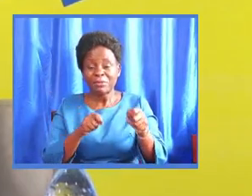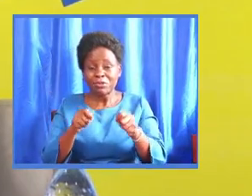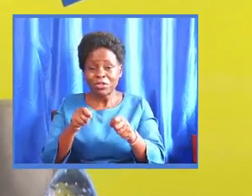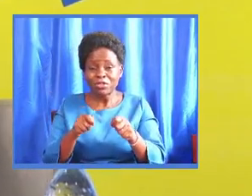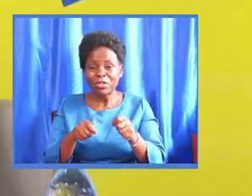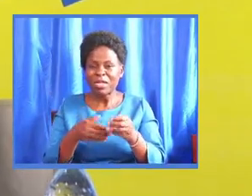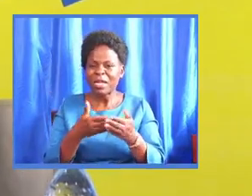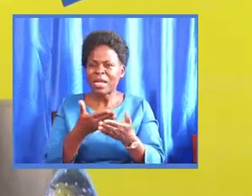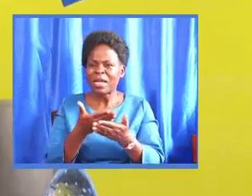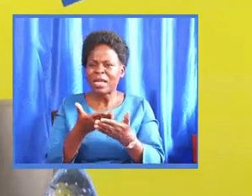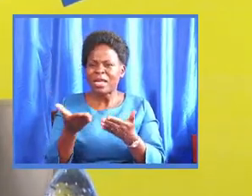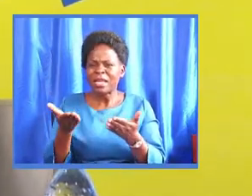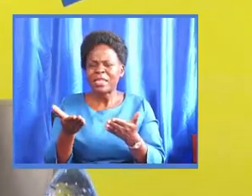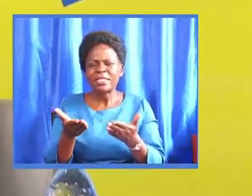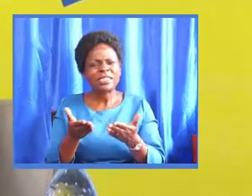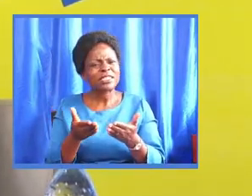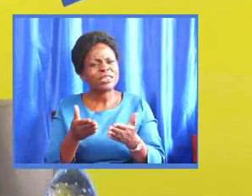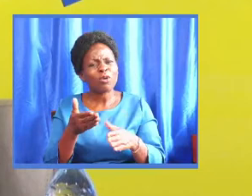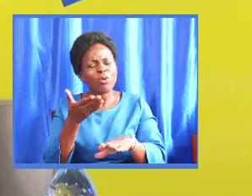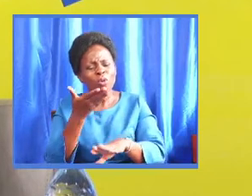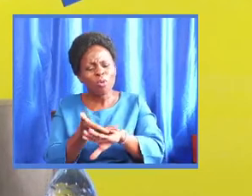restrictions, is it a wetland,